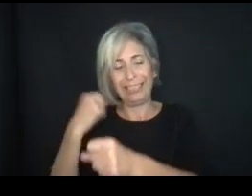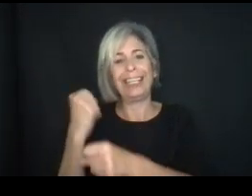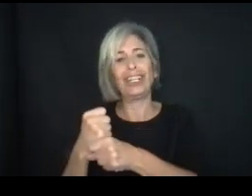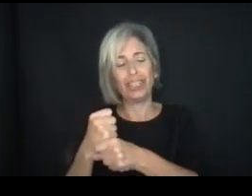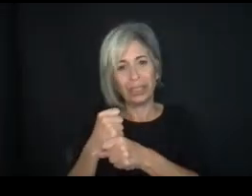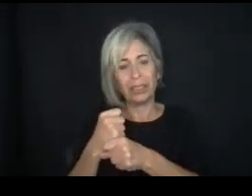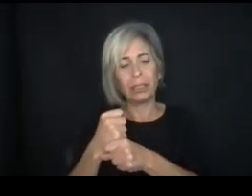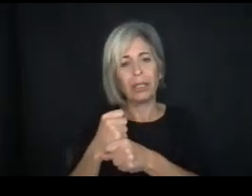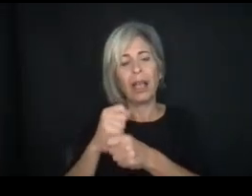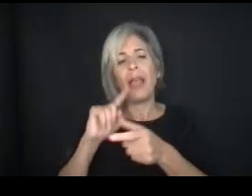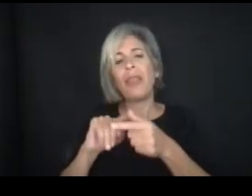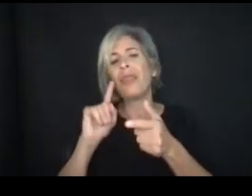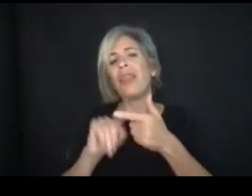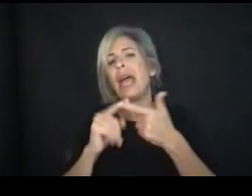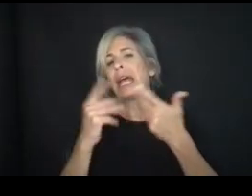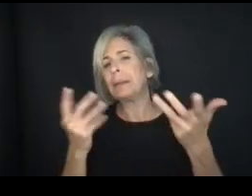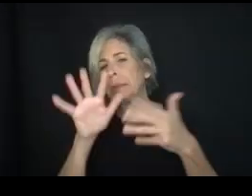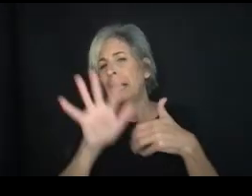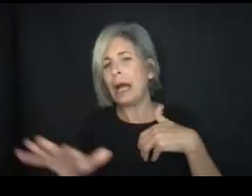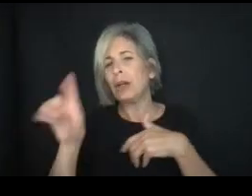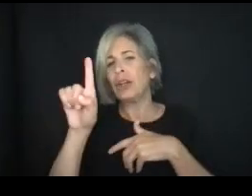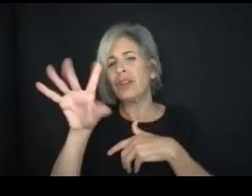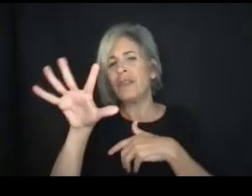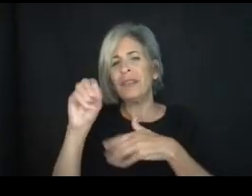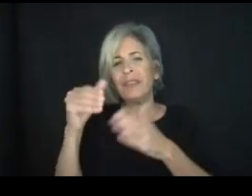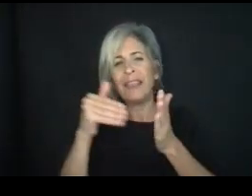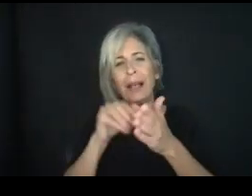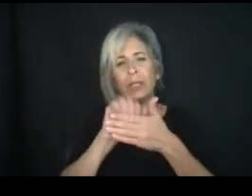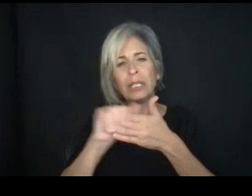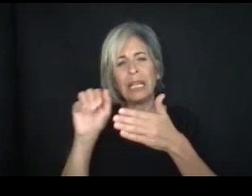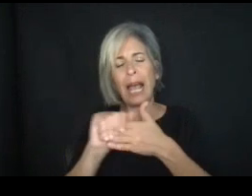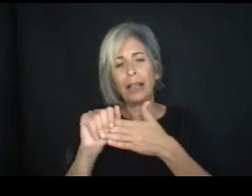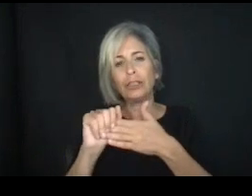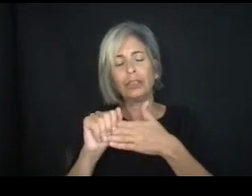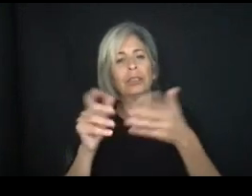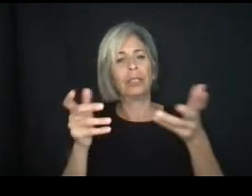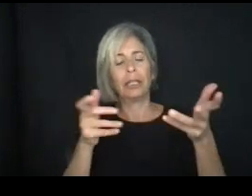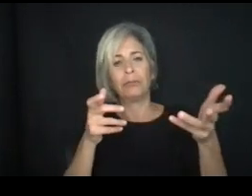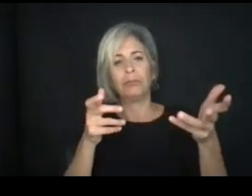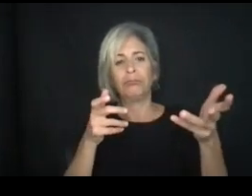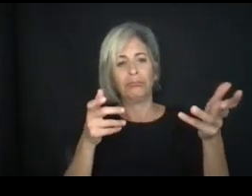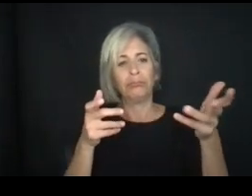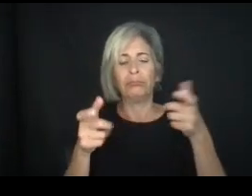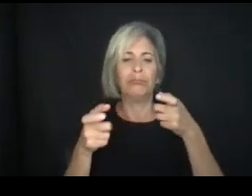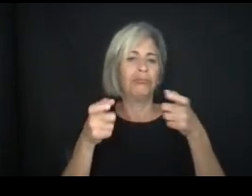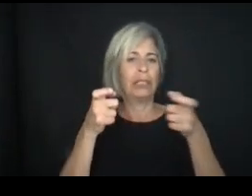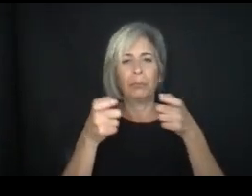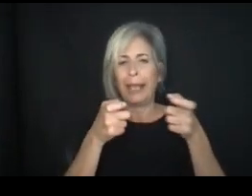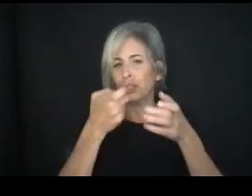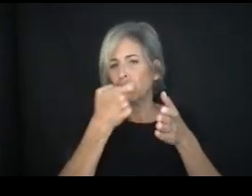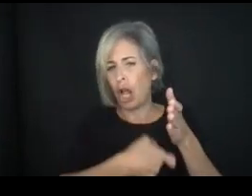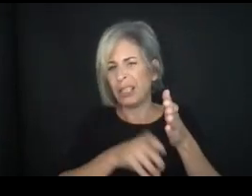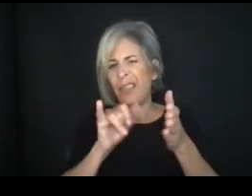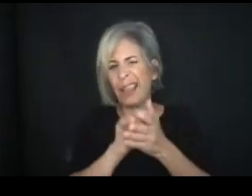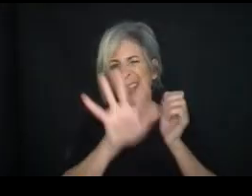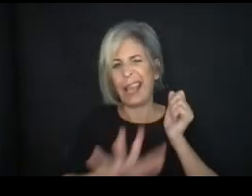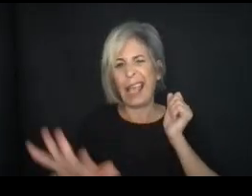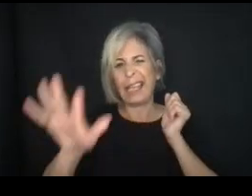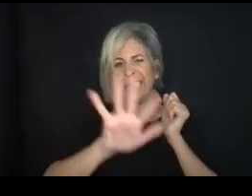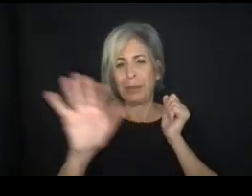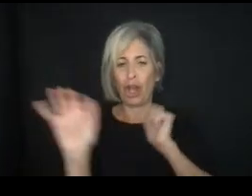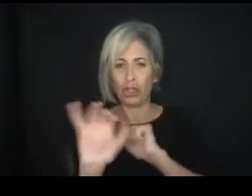And then we're anticipating about $150,000 in project manager costs. But again, that's just an estimate as well. So right now,